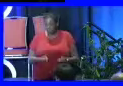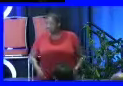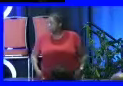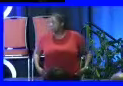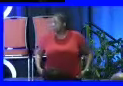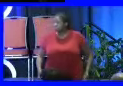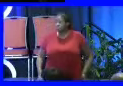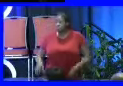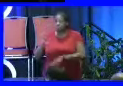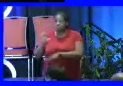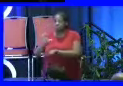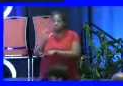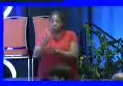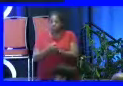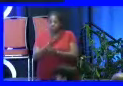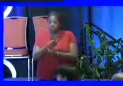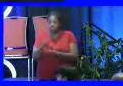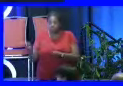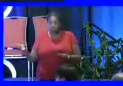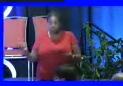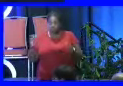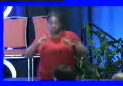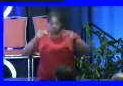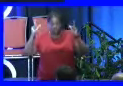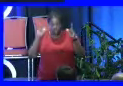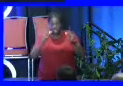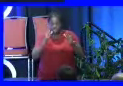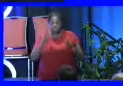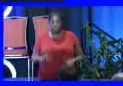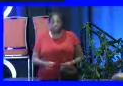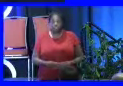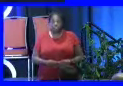Good afternoon, everybody. Is everybody nice and awake after lunch?